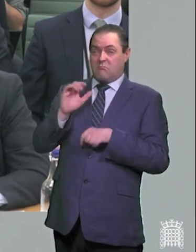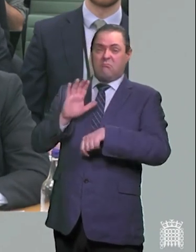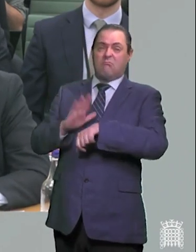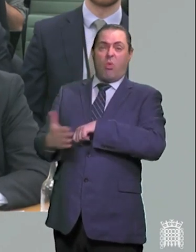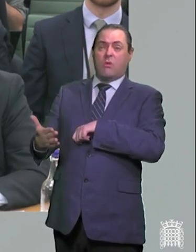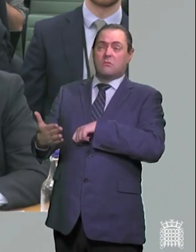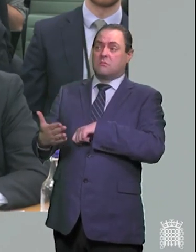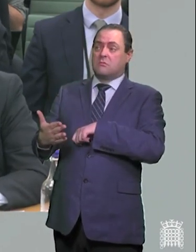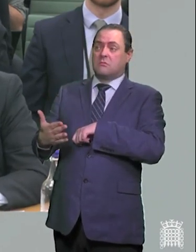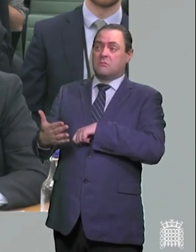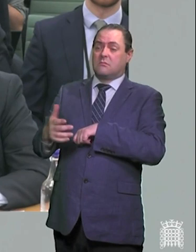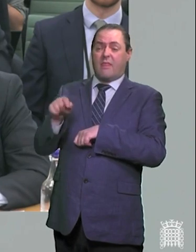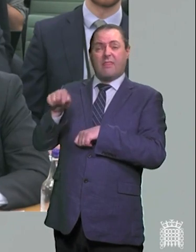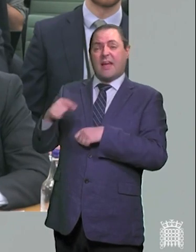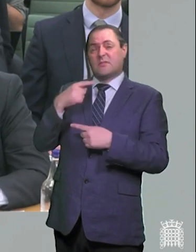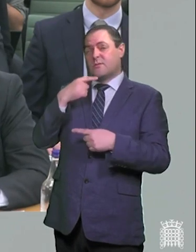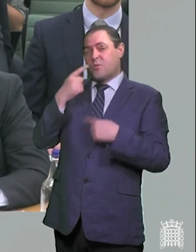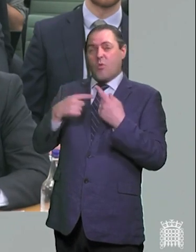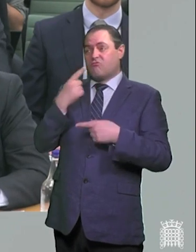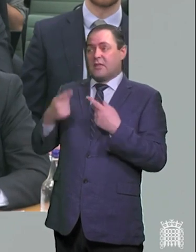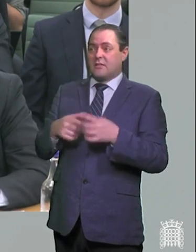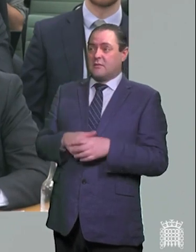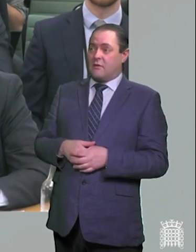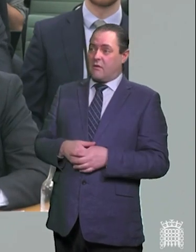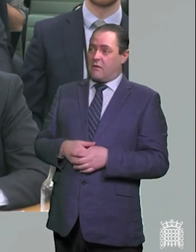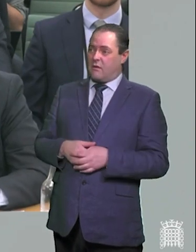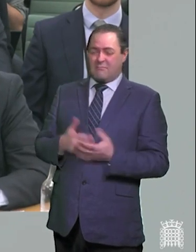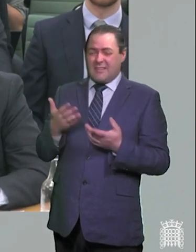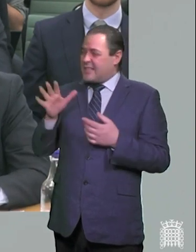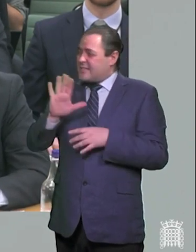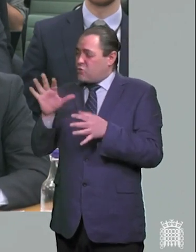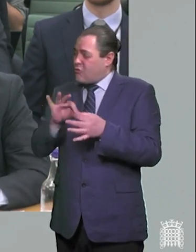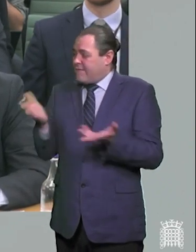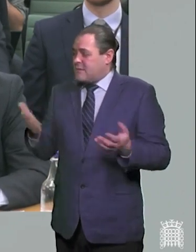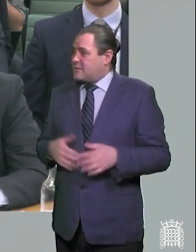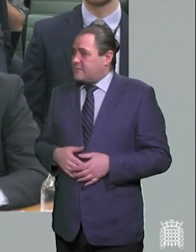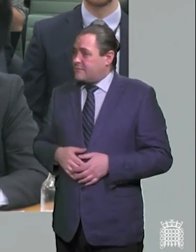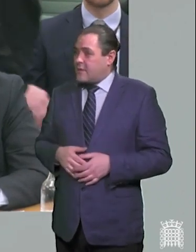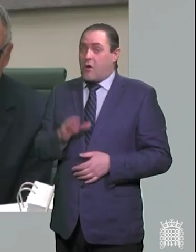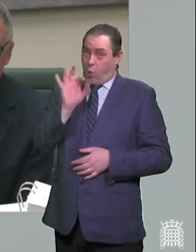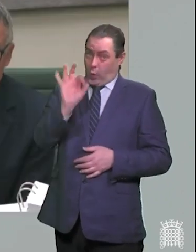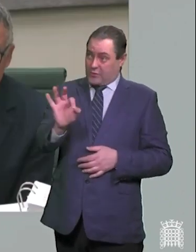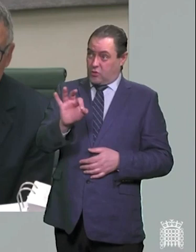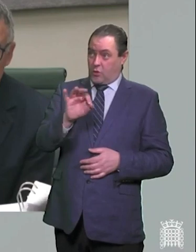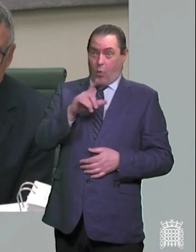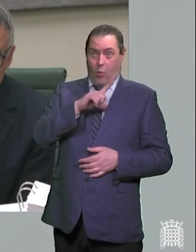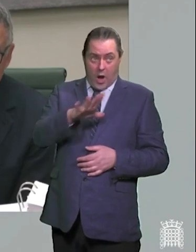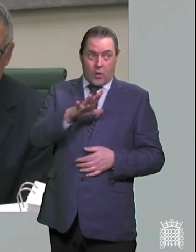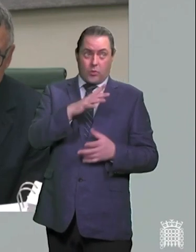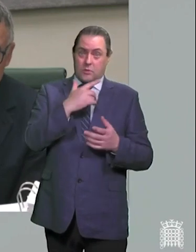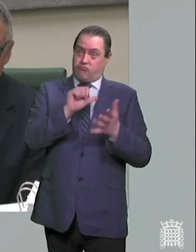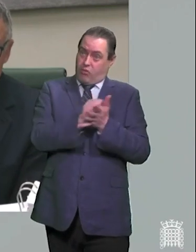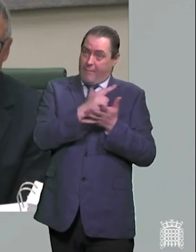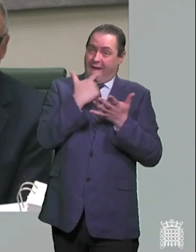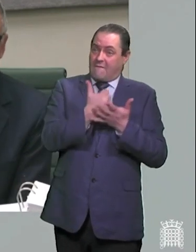bother with that story for his main line of that's questions. irrelevant. It is relevant. The question is, why did you not take